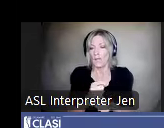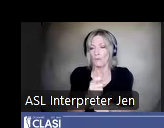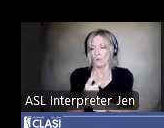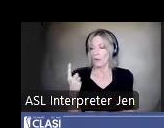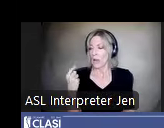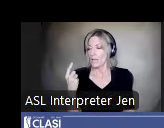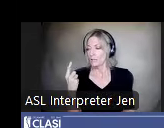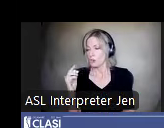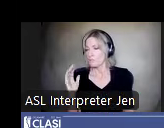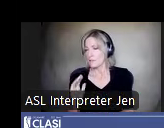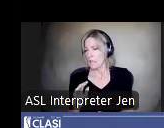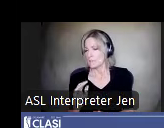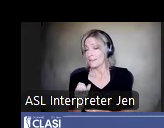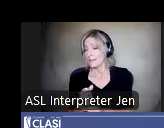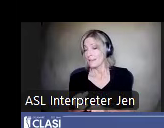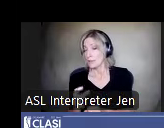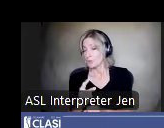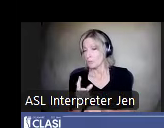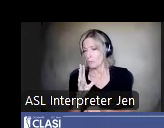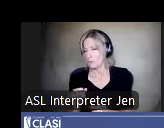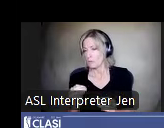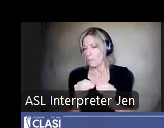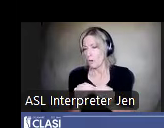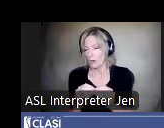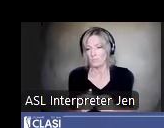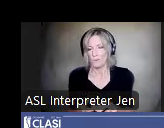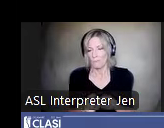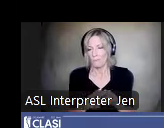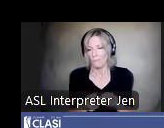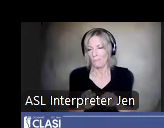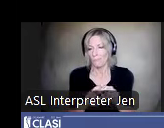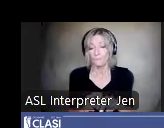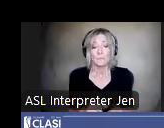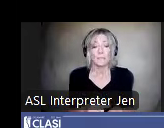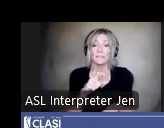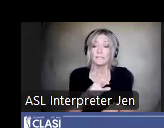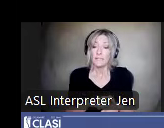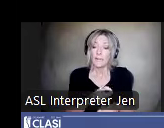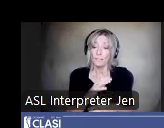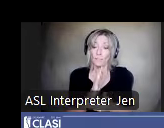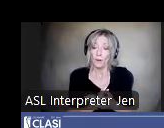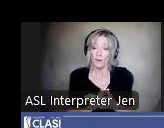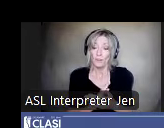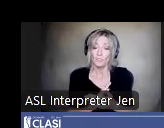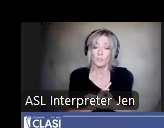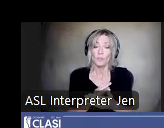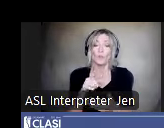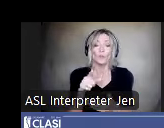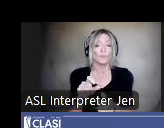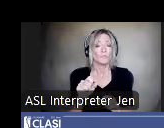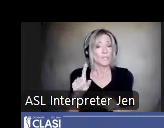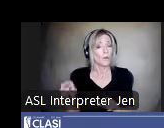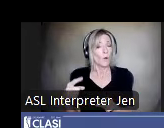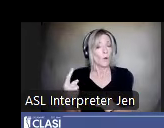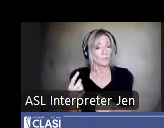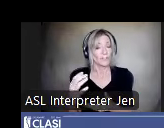lower. Next year will be a little bit higher. The time element is this. You can only